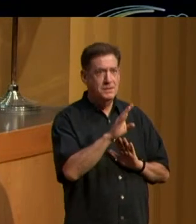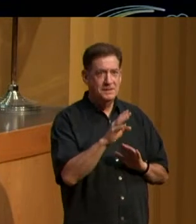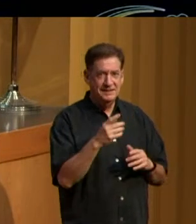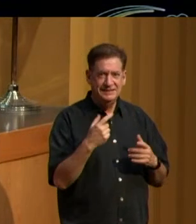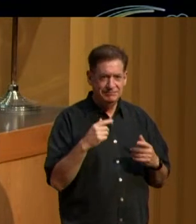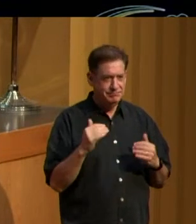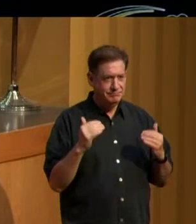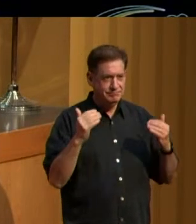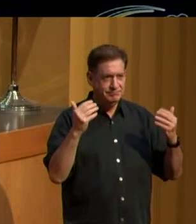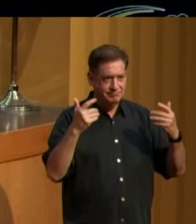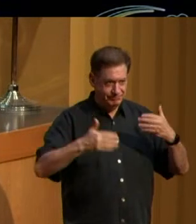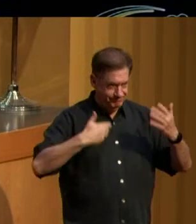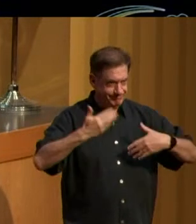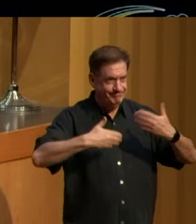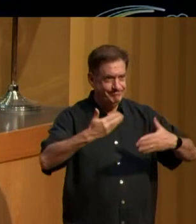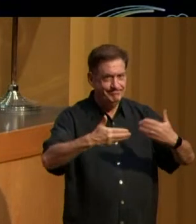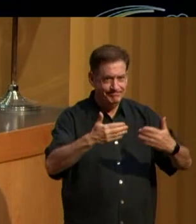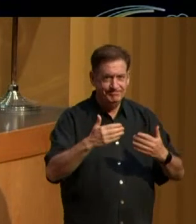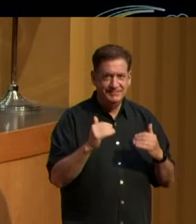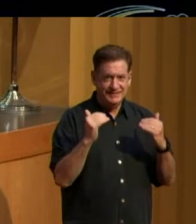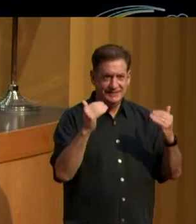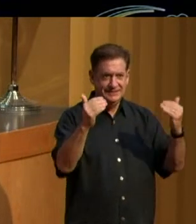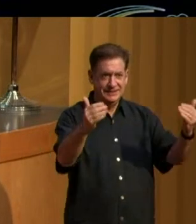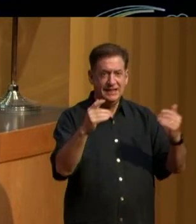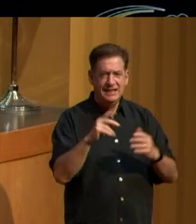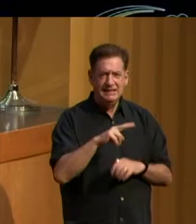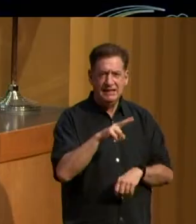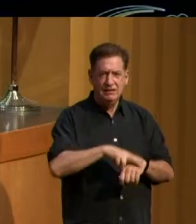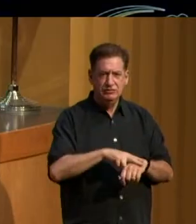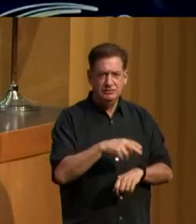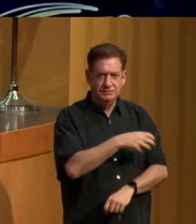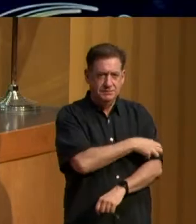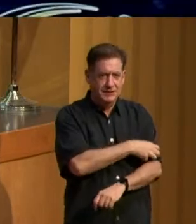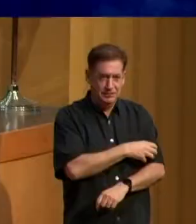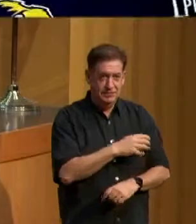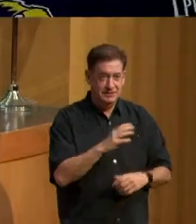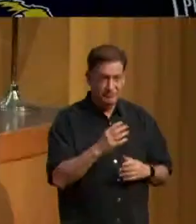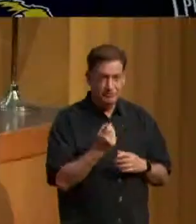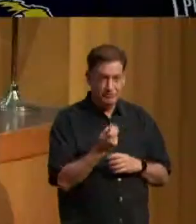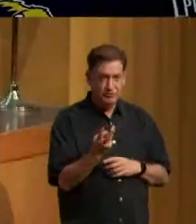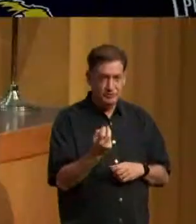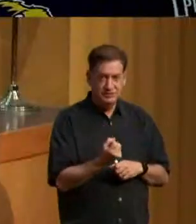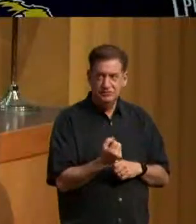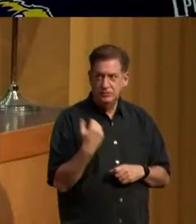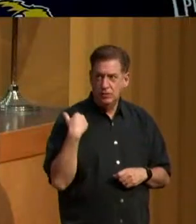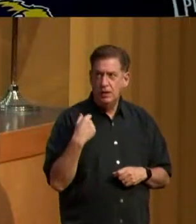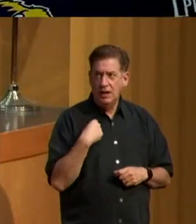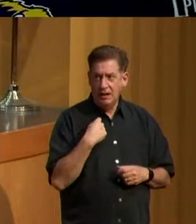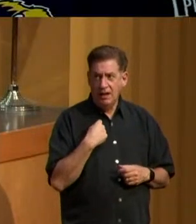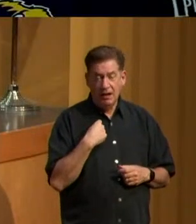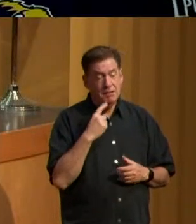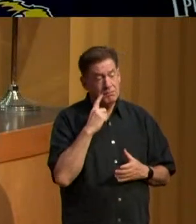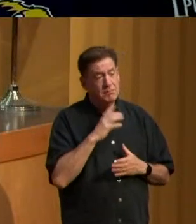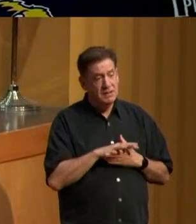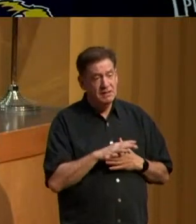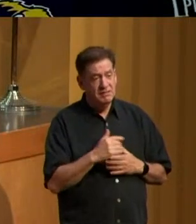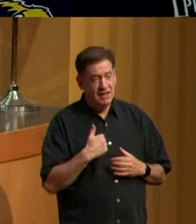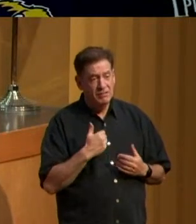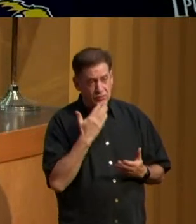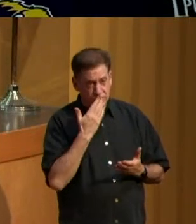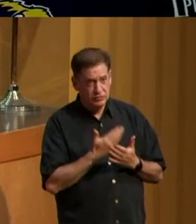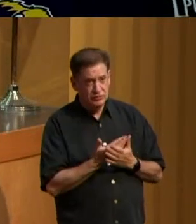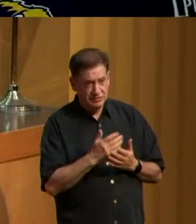heights and become a national power for years to come. I believe that we have the good